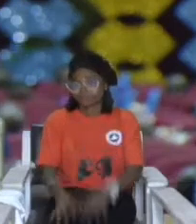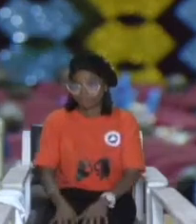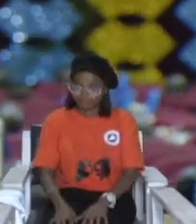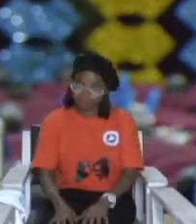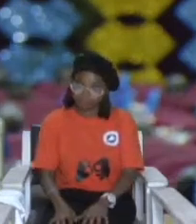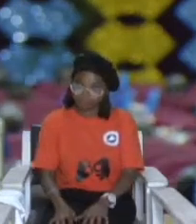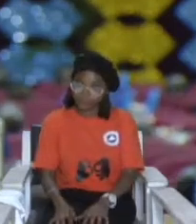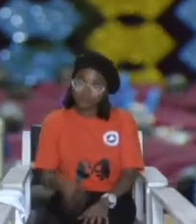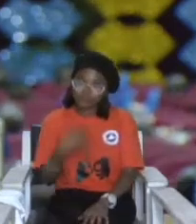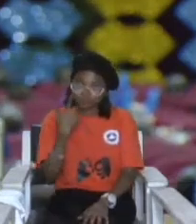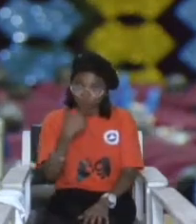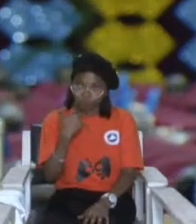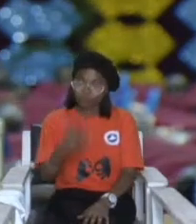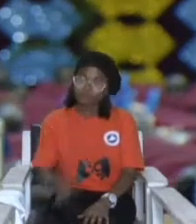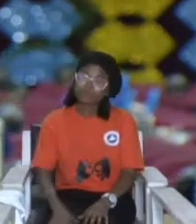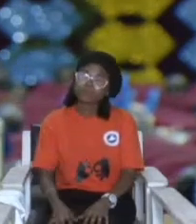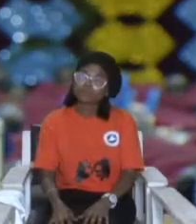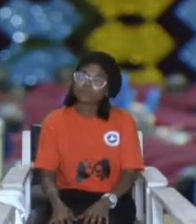Ooh.